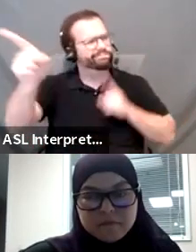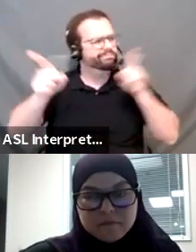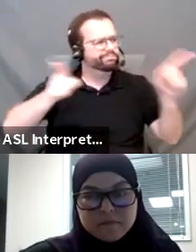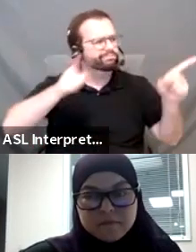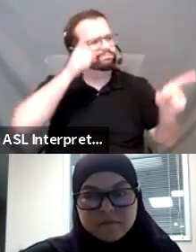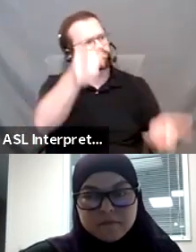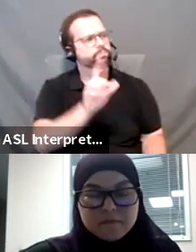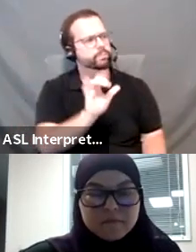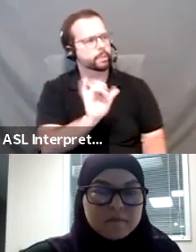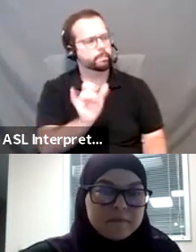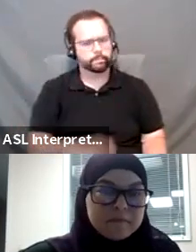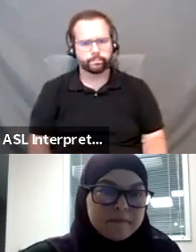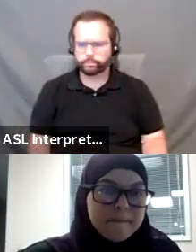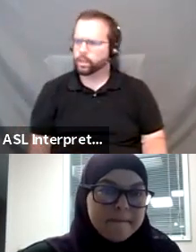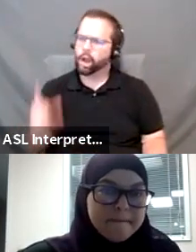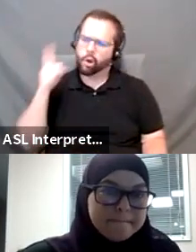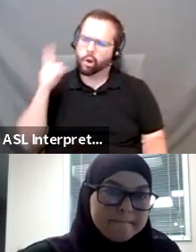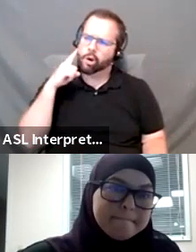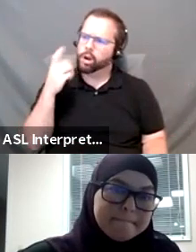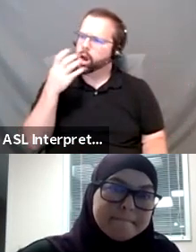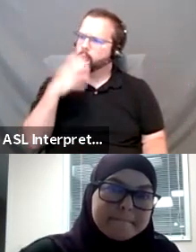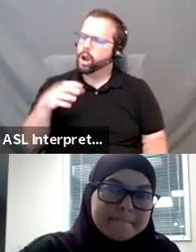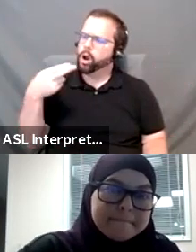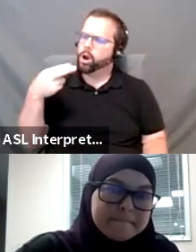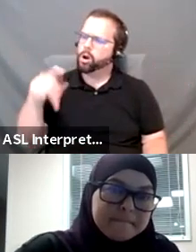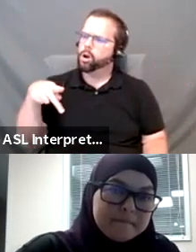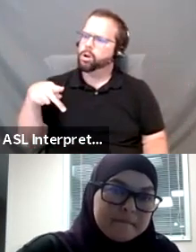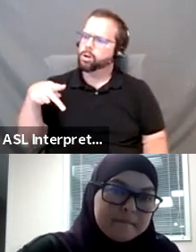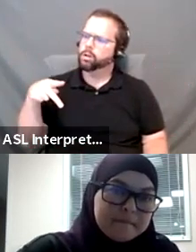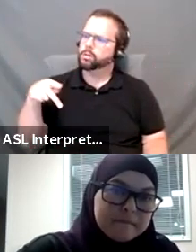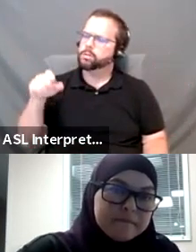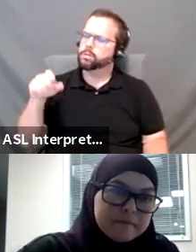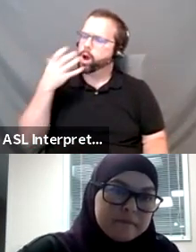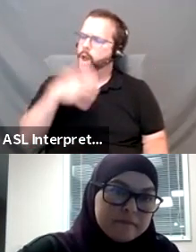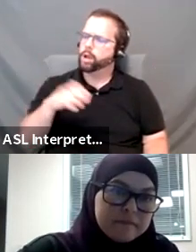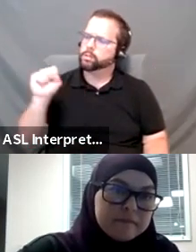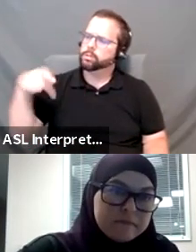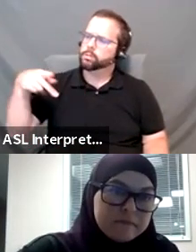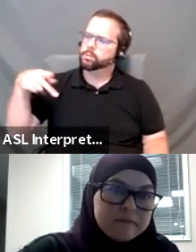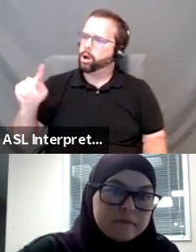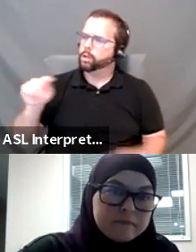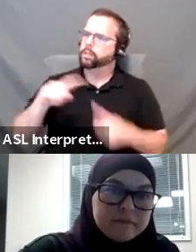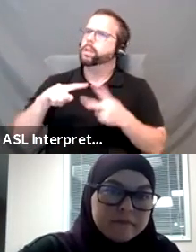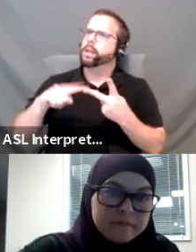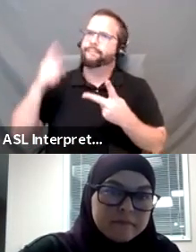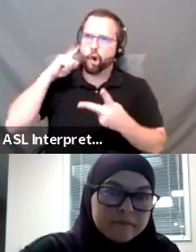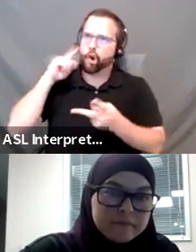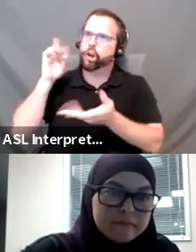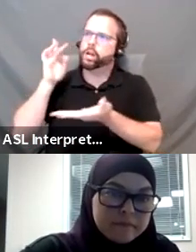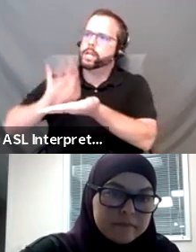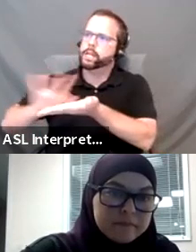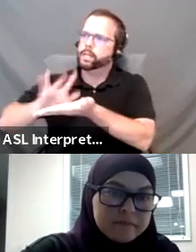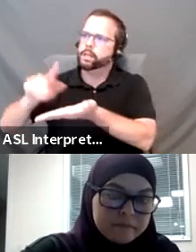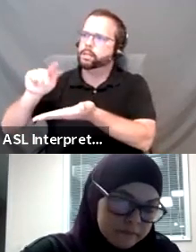Um, I've heard of the hotspots and I've heard of the tablets, but I haven't heard of the Wi-Fi actual helping with that setup cost